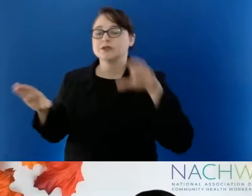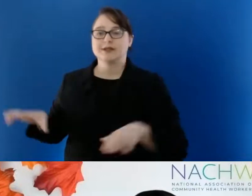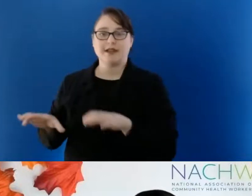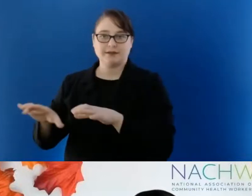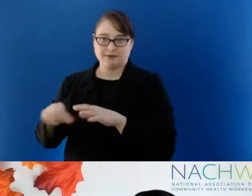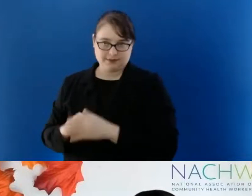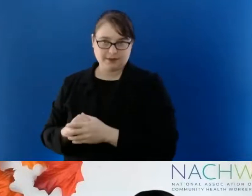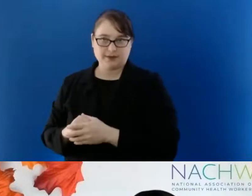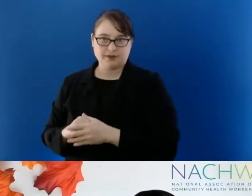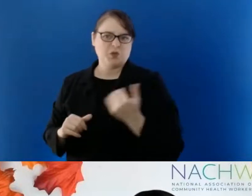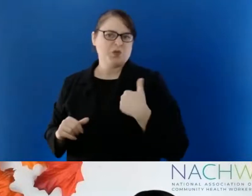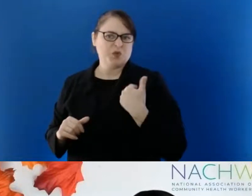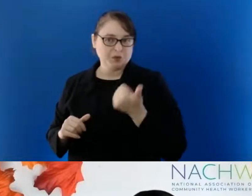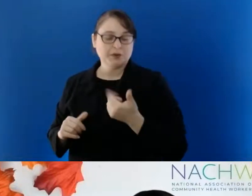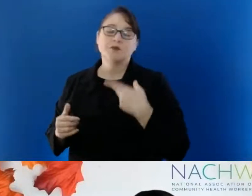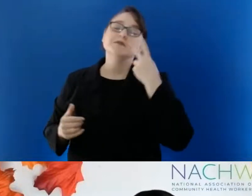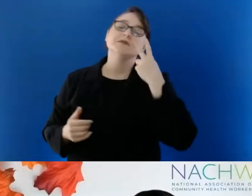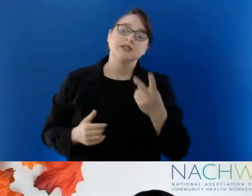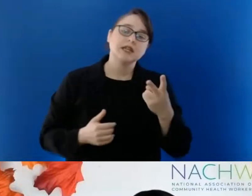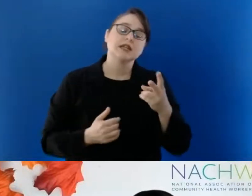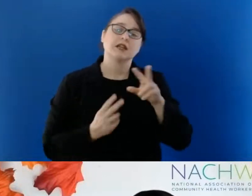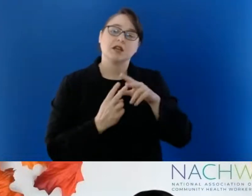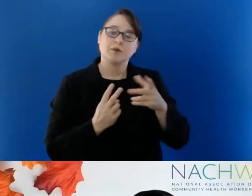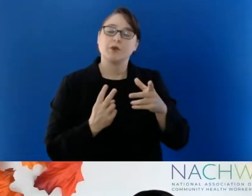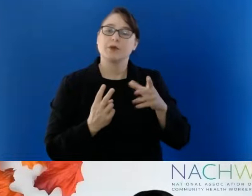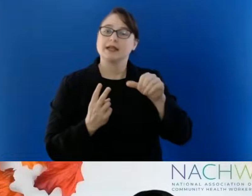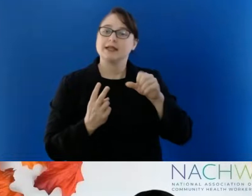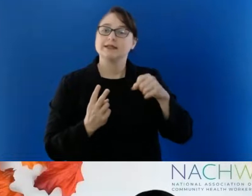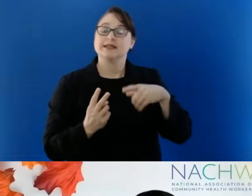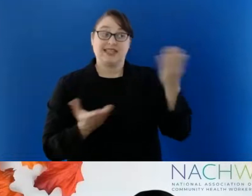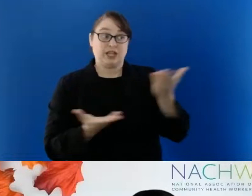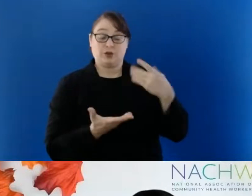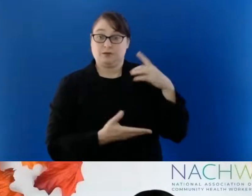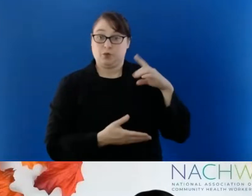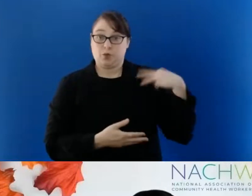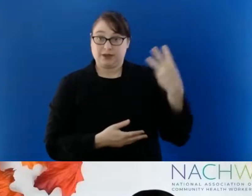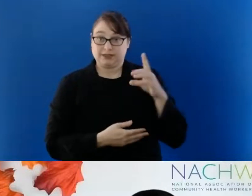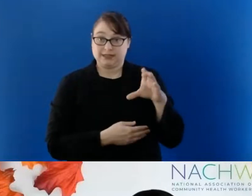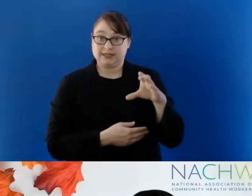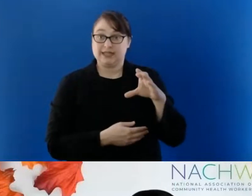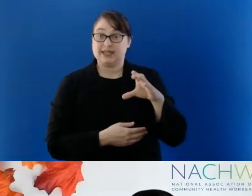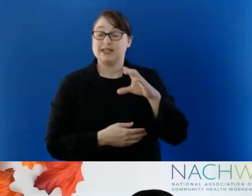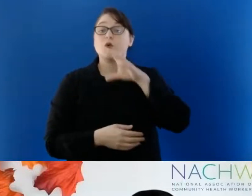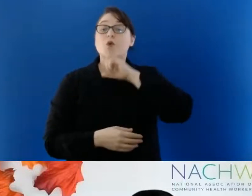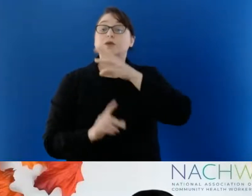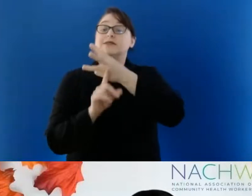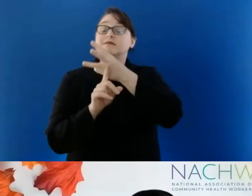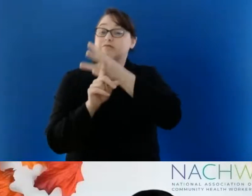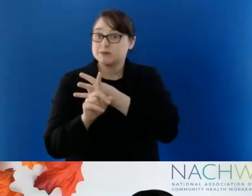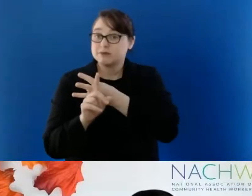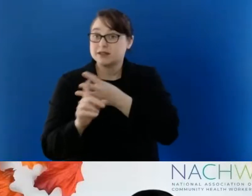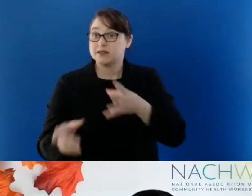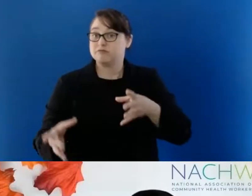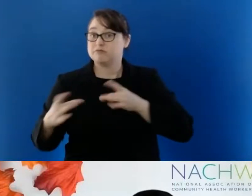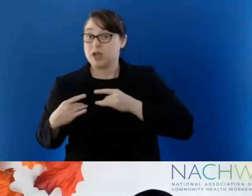a couple cases in children around the country. We had a 6-month-old here in DC. That 6-month-old got monkeypox because his father